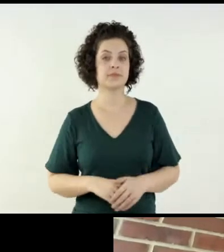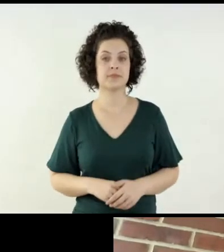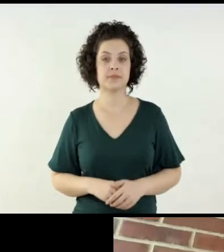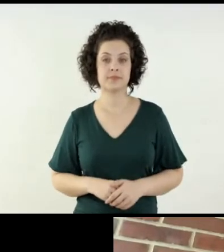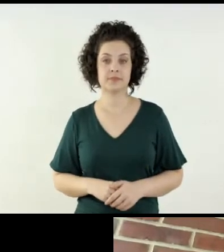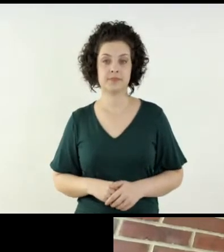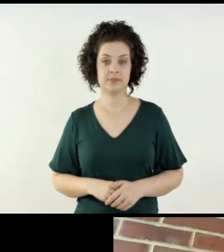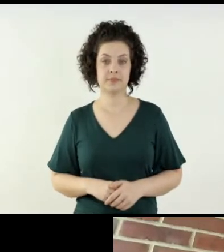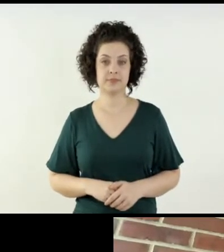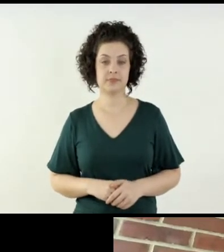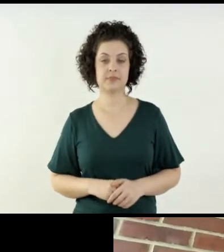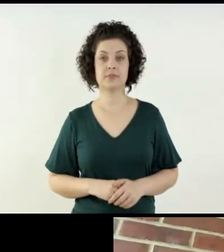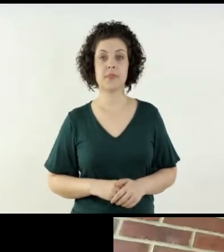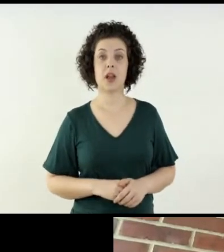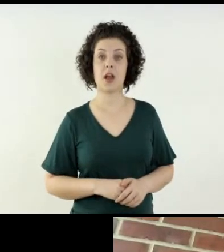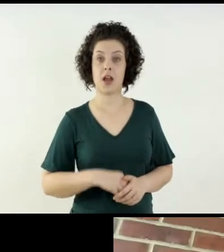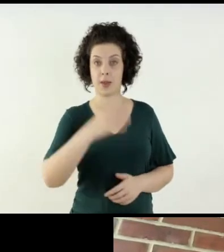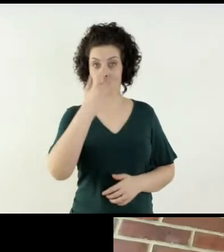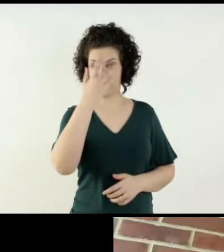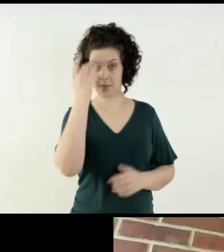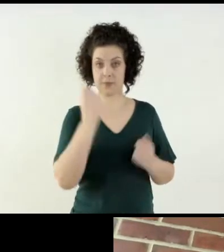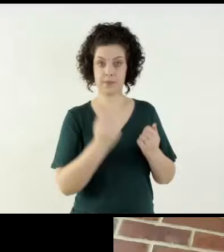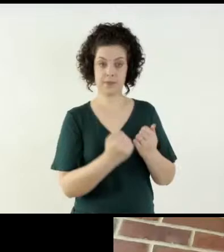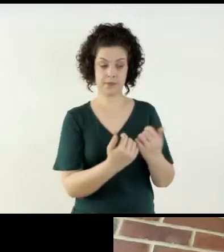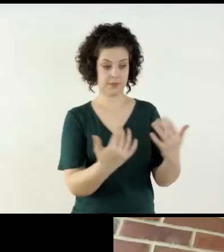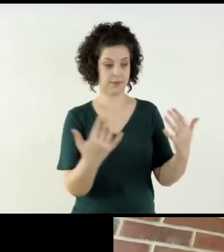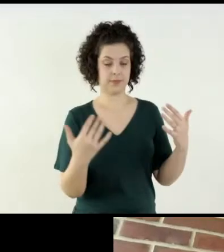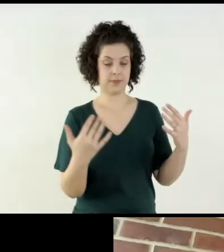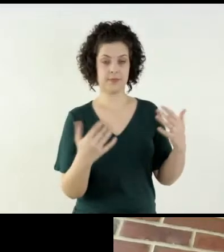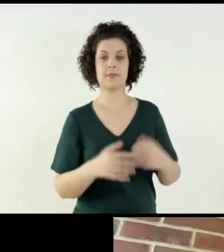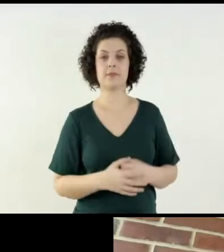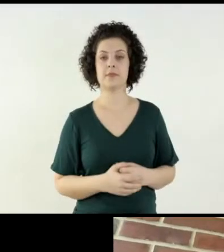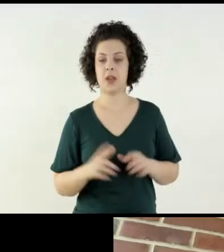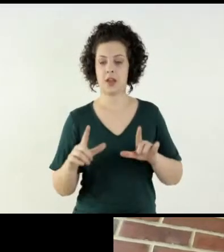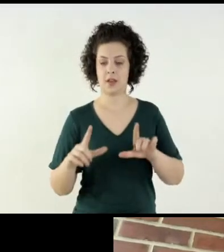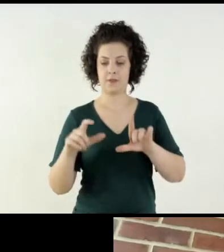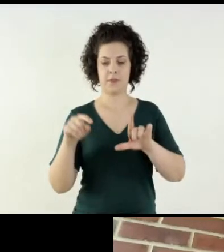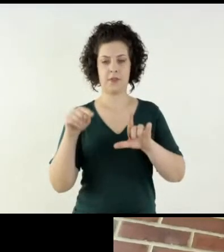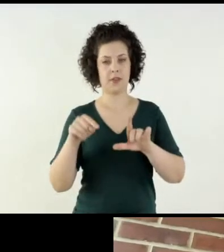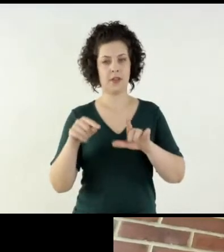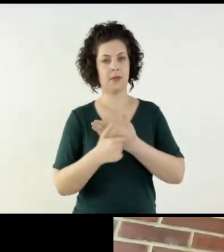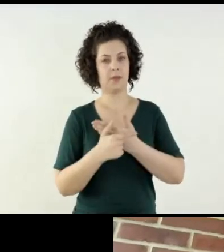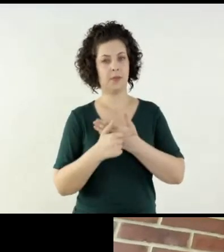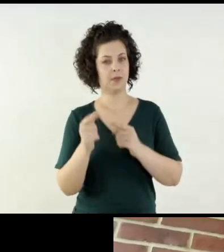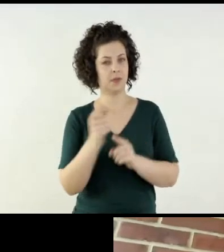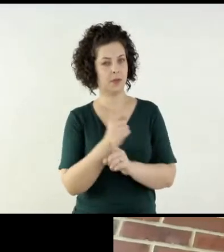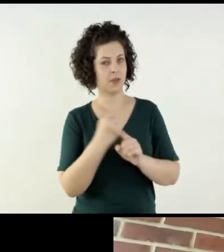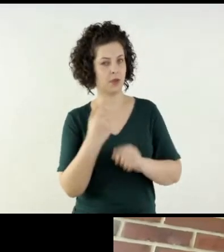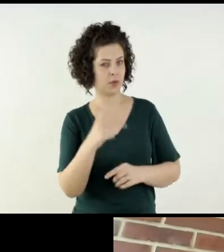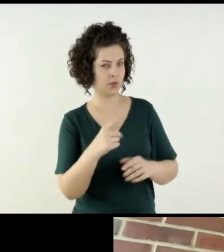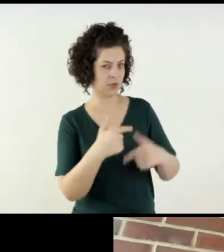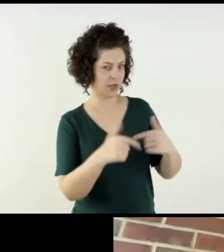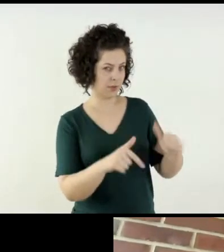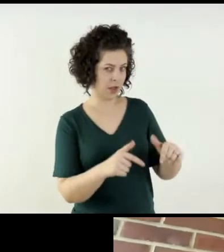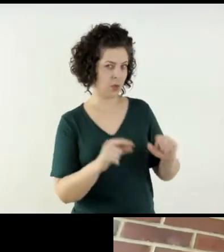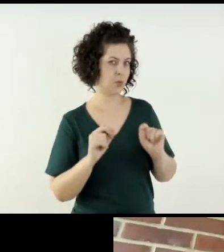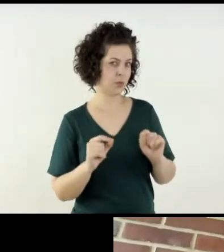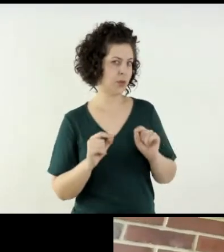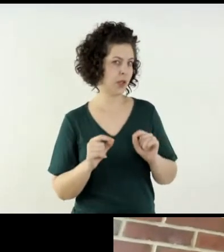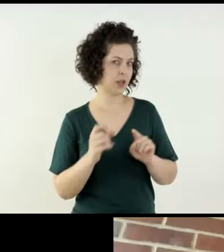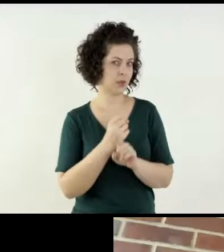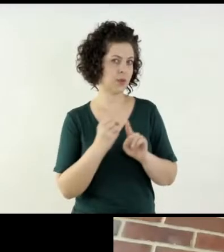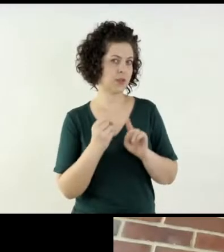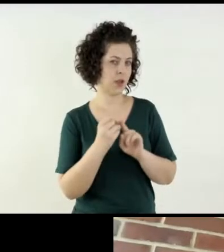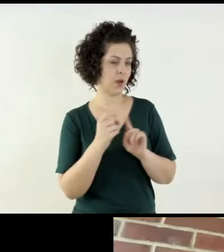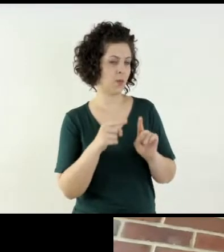does photography have a social function in your work? How does the social role relate to the visualities of the works, which you